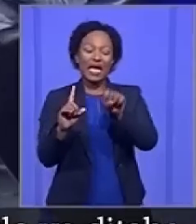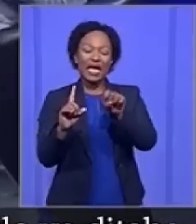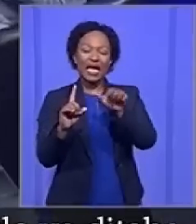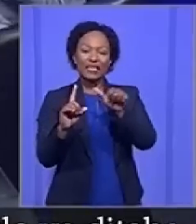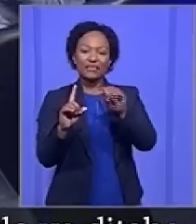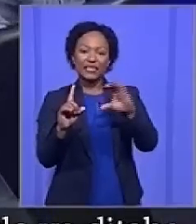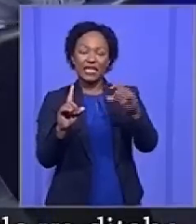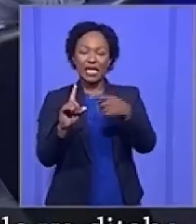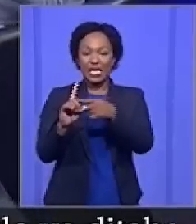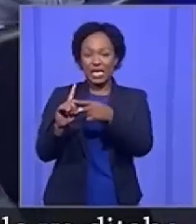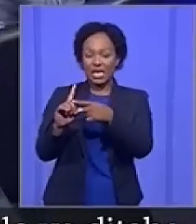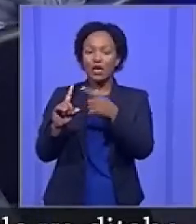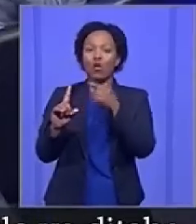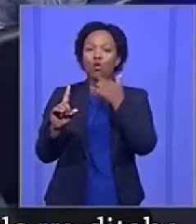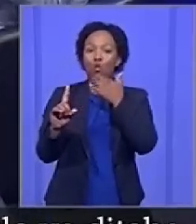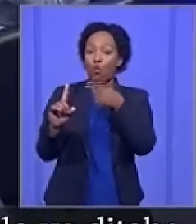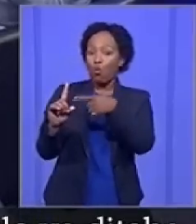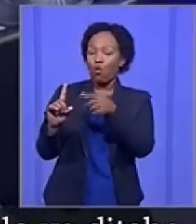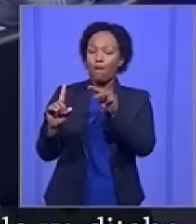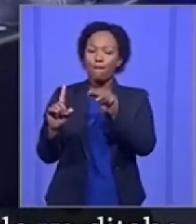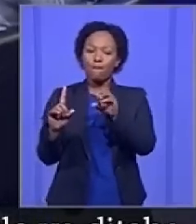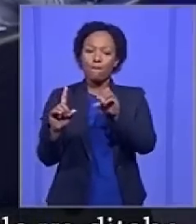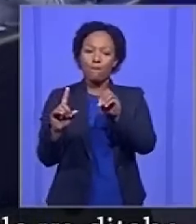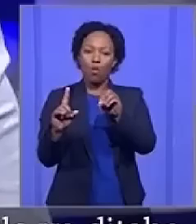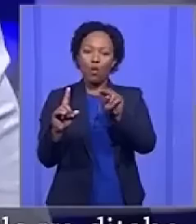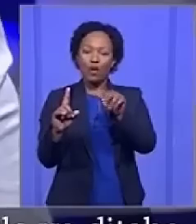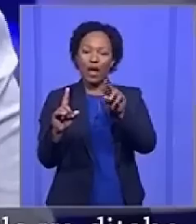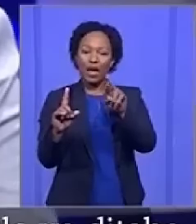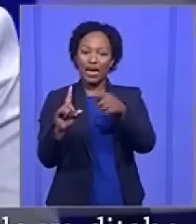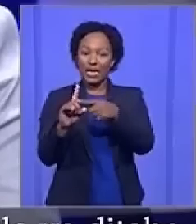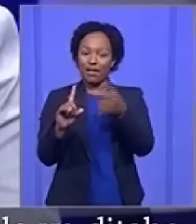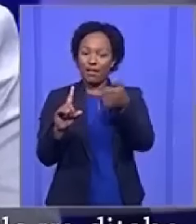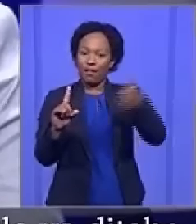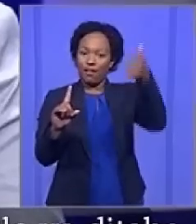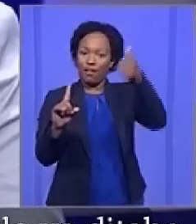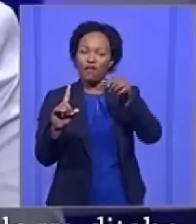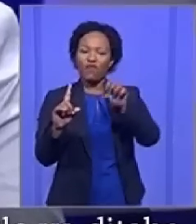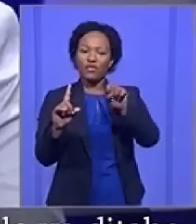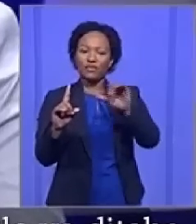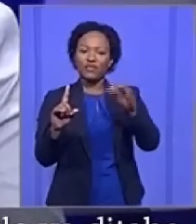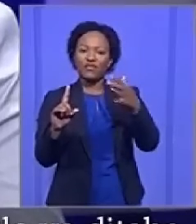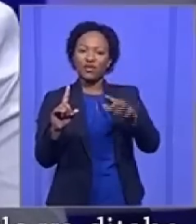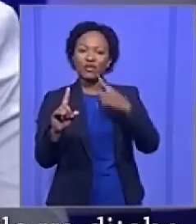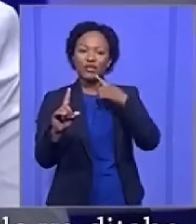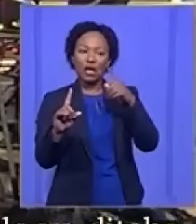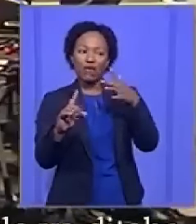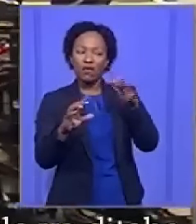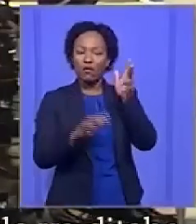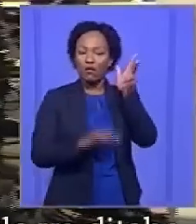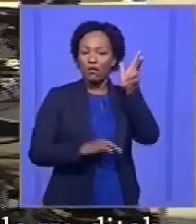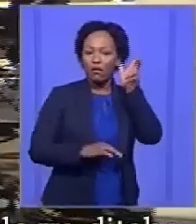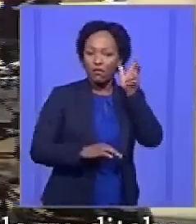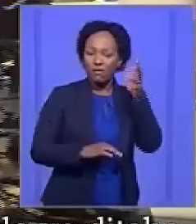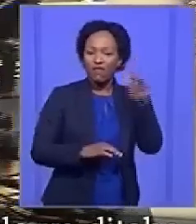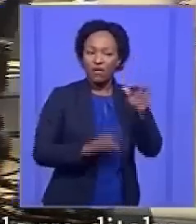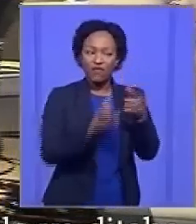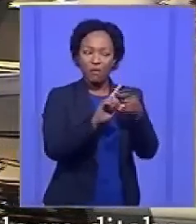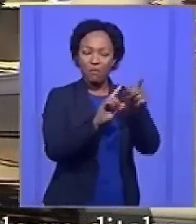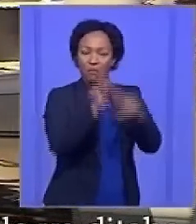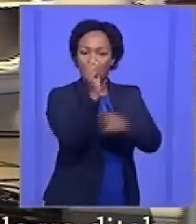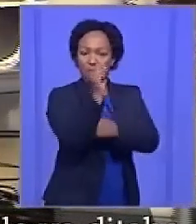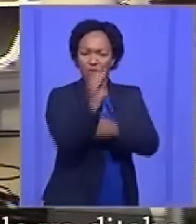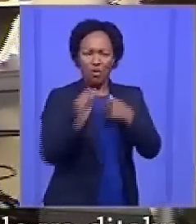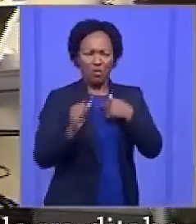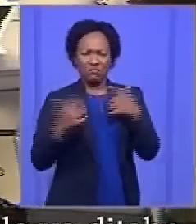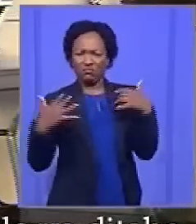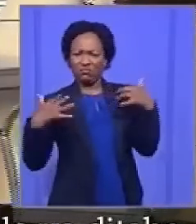SABC Moshashe Monare ya re mafelong a sa tswa feta beke o amoetse mohala wa lekala la naha la mautlwaela. Monare o re o makatswa